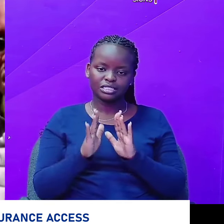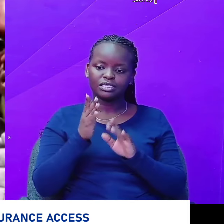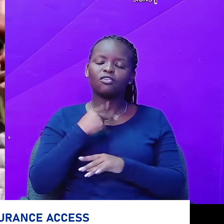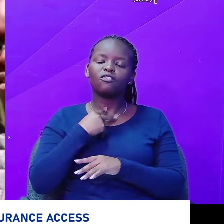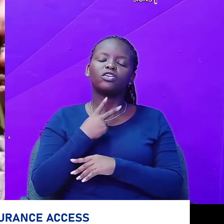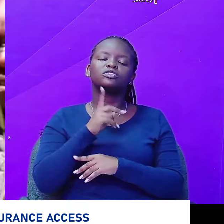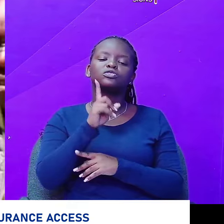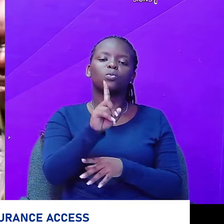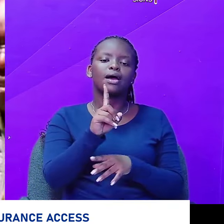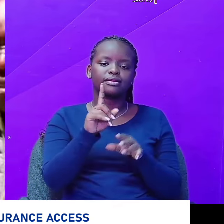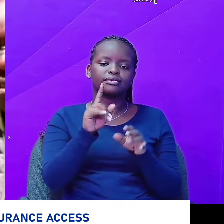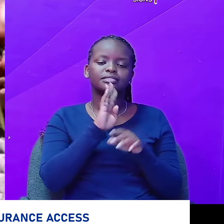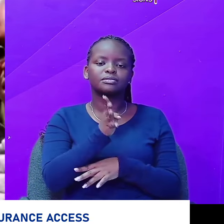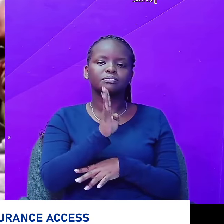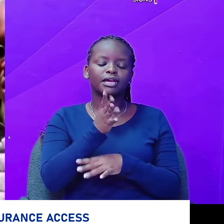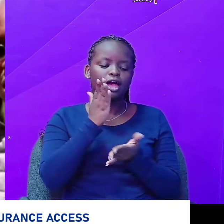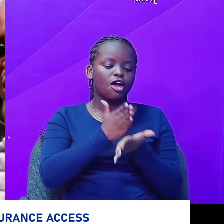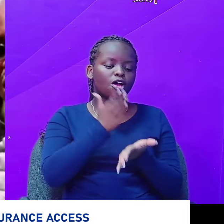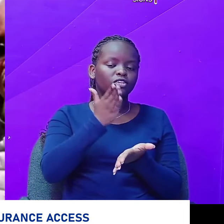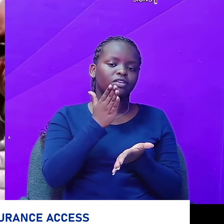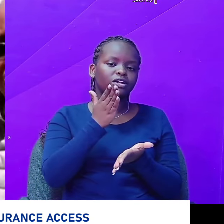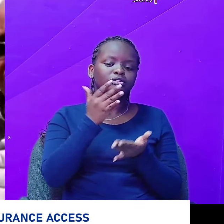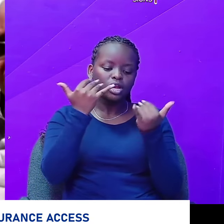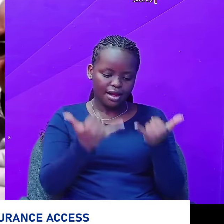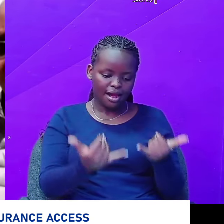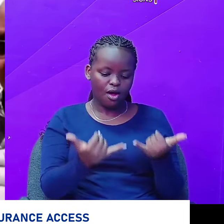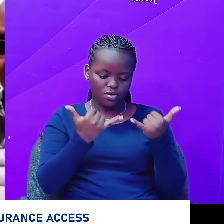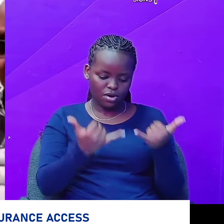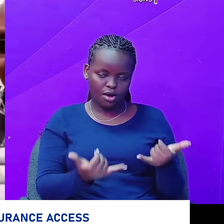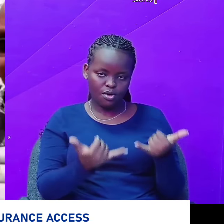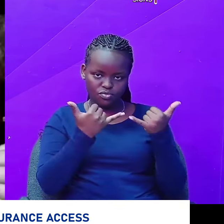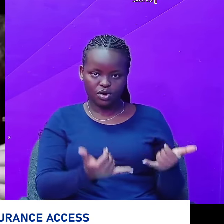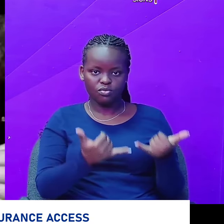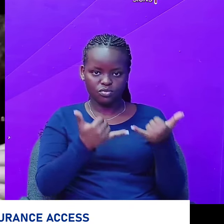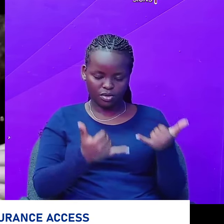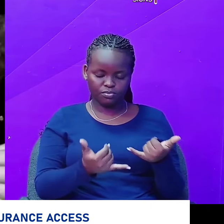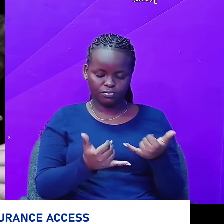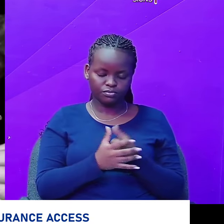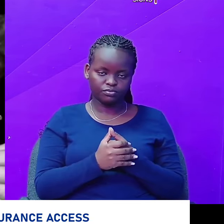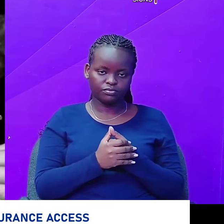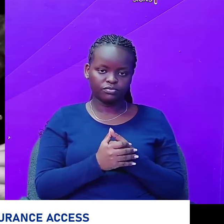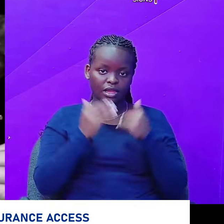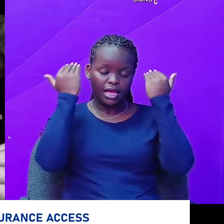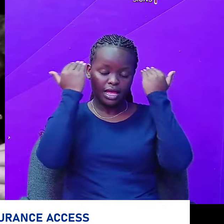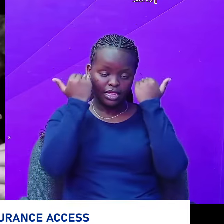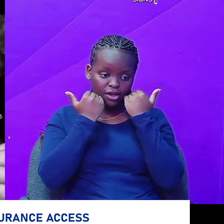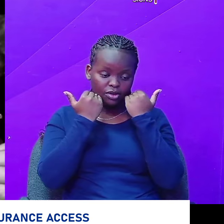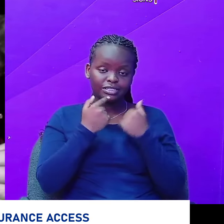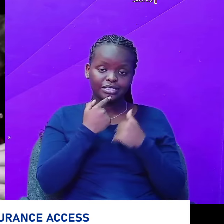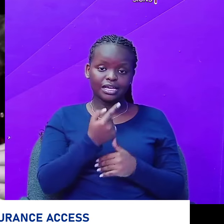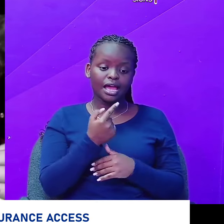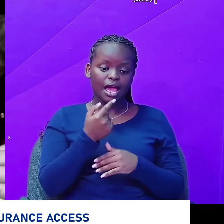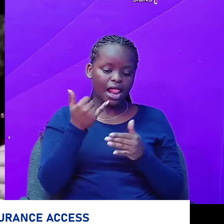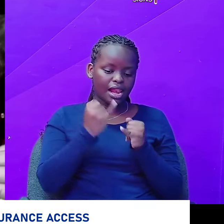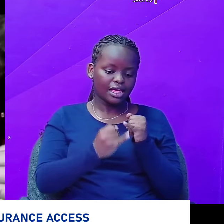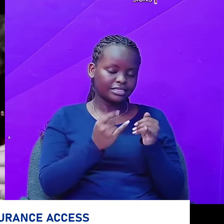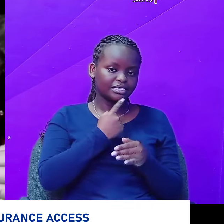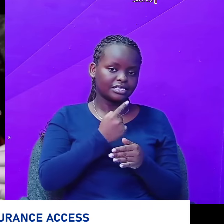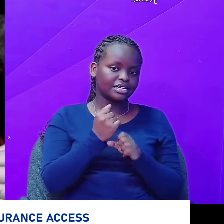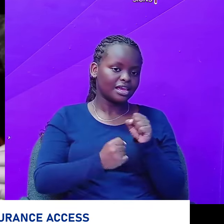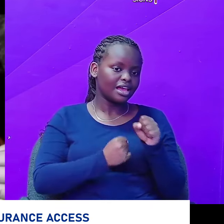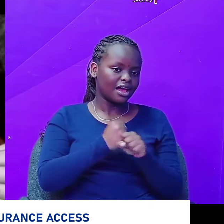and say confirmation is now and now and now. The court pronounced itself last year and says that internship